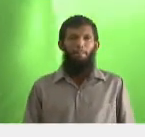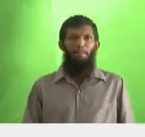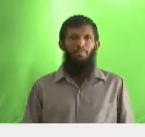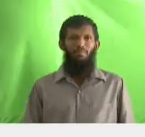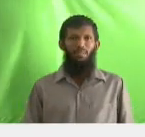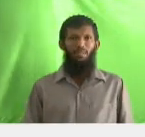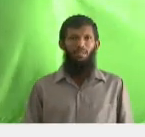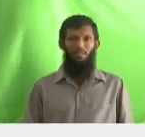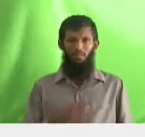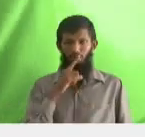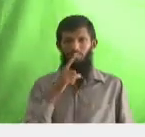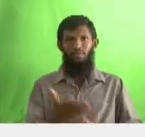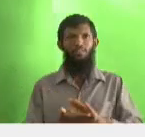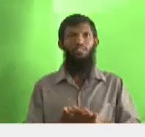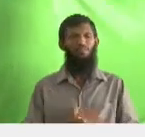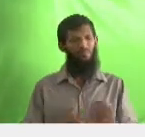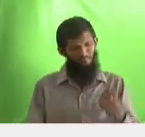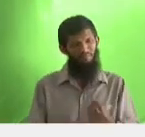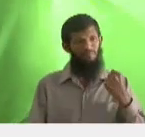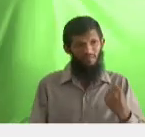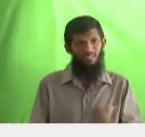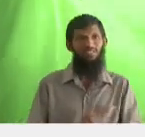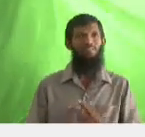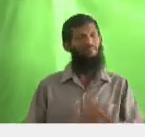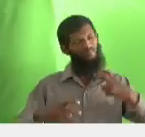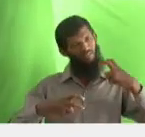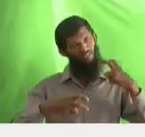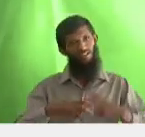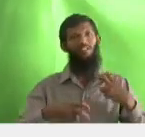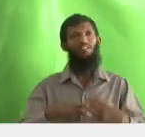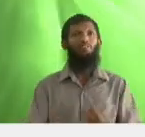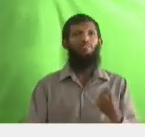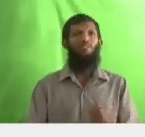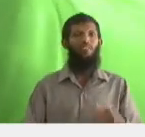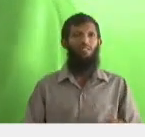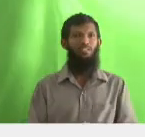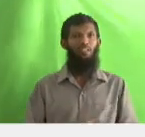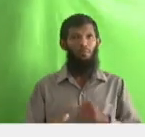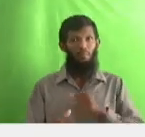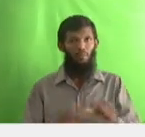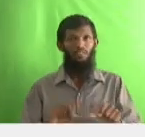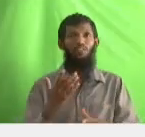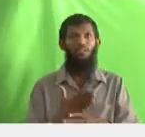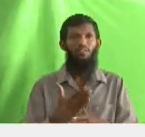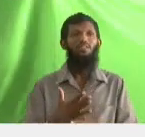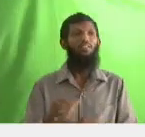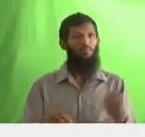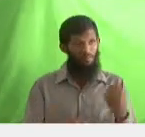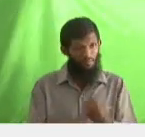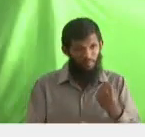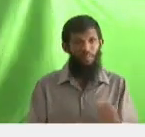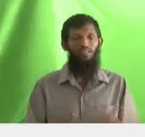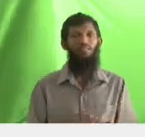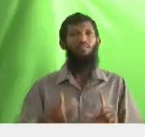Work hard towards achieving that which is beneficial for you and seek the help of Allah, and do not be